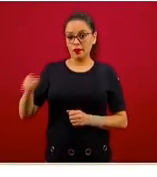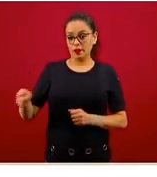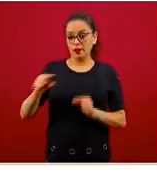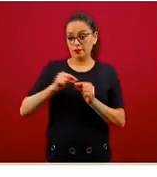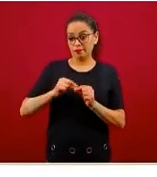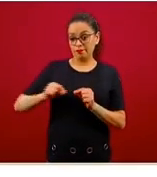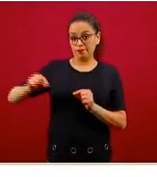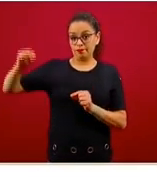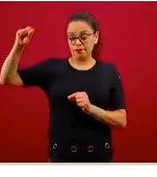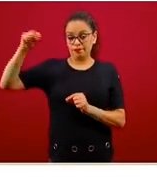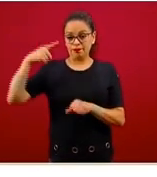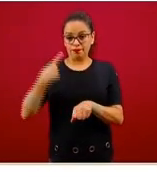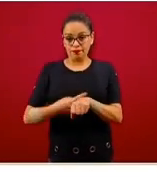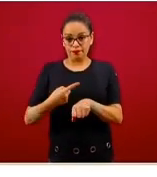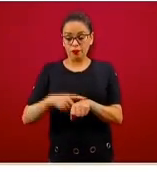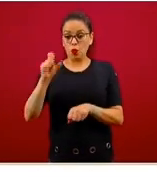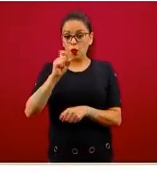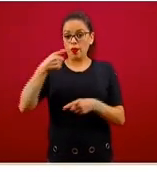pandemic curve